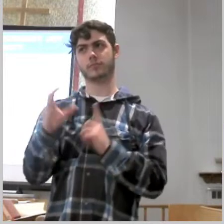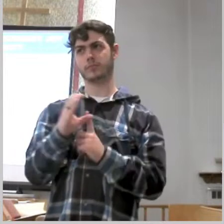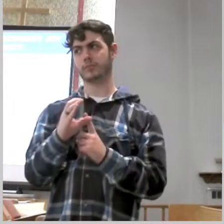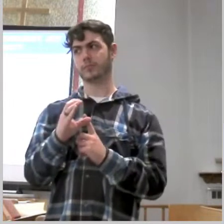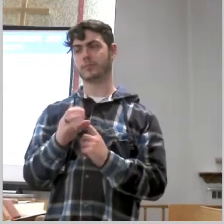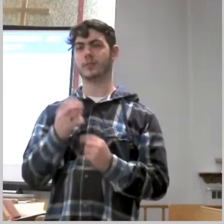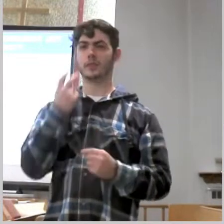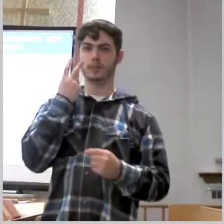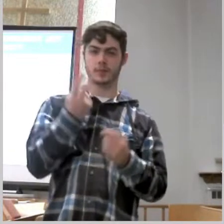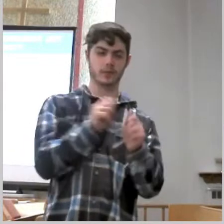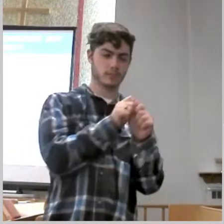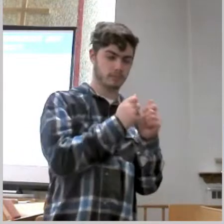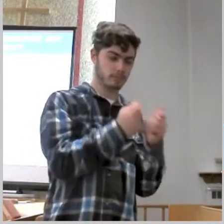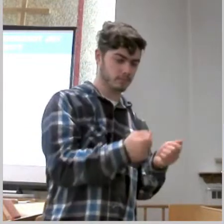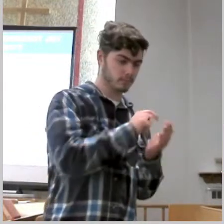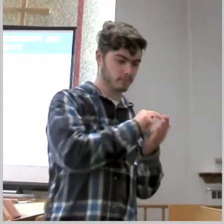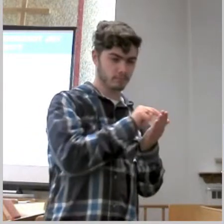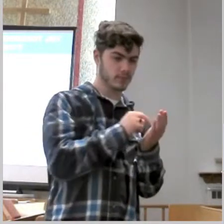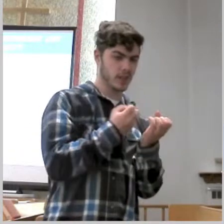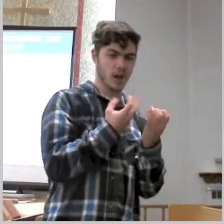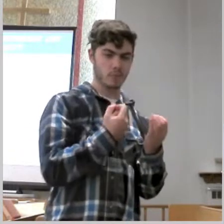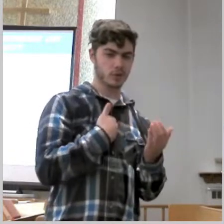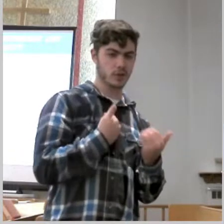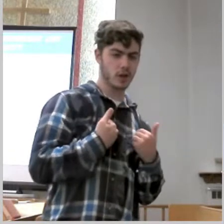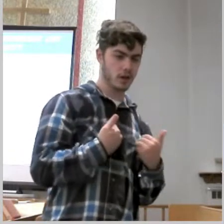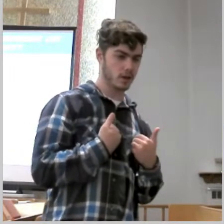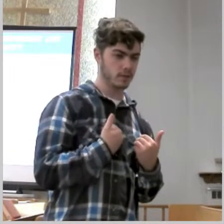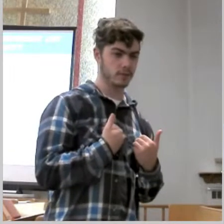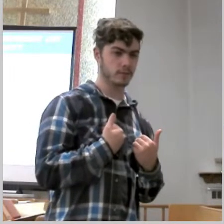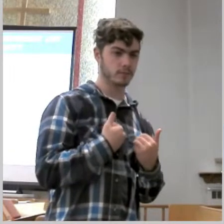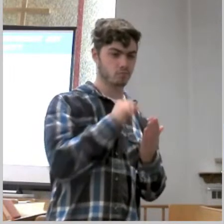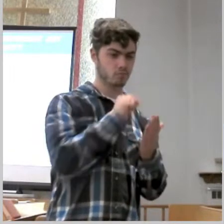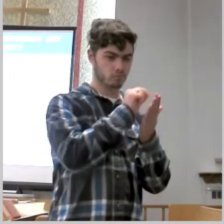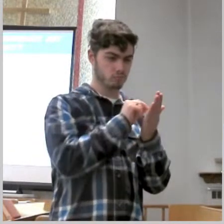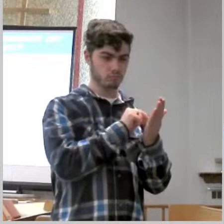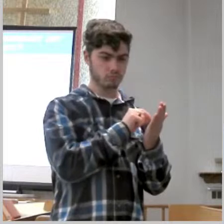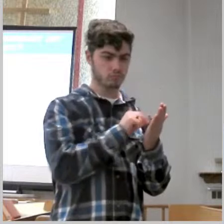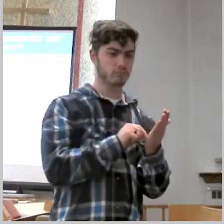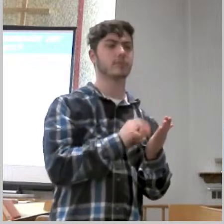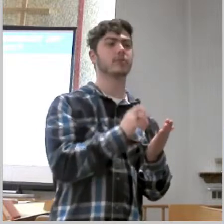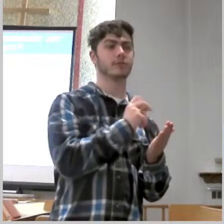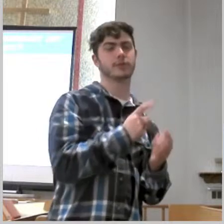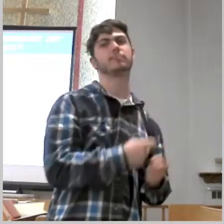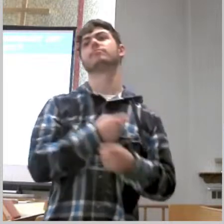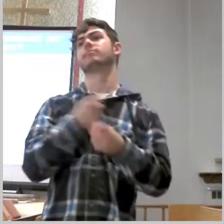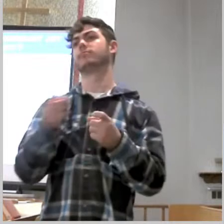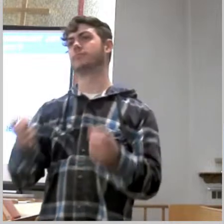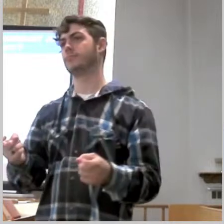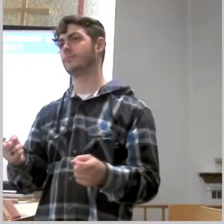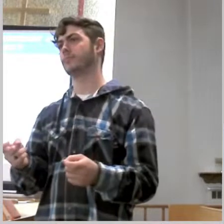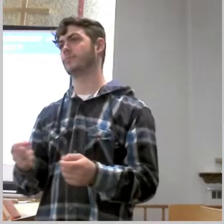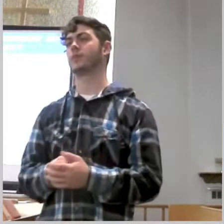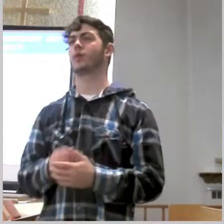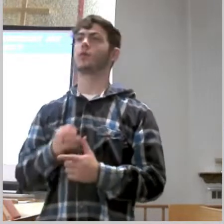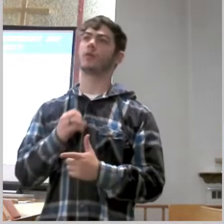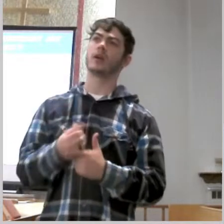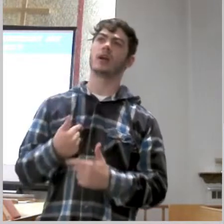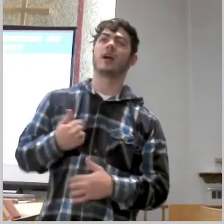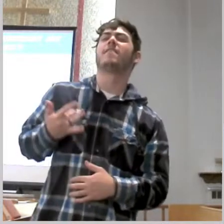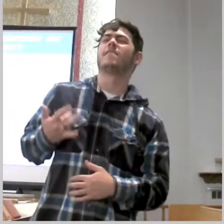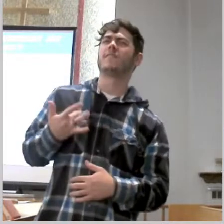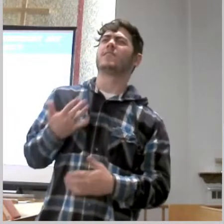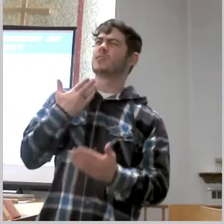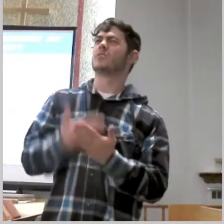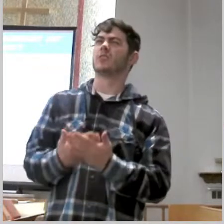my checkbook. Let me see how much I have. My circumstance, how I may feel about it, that's